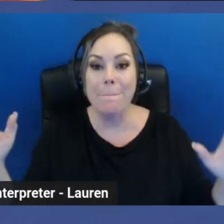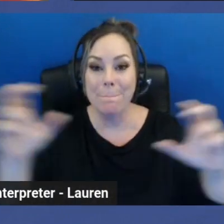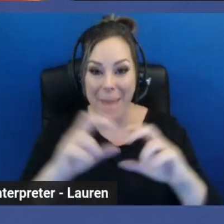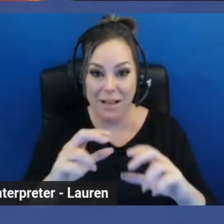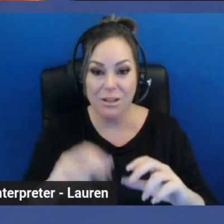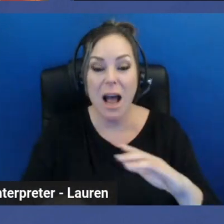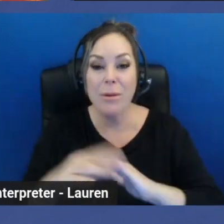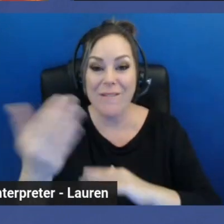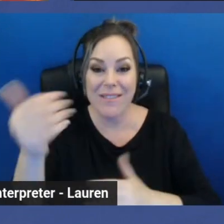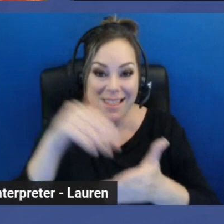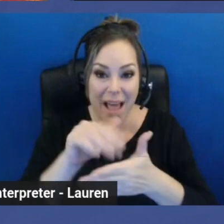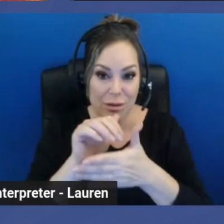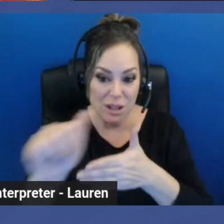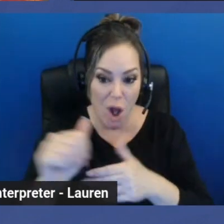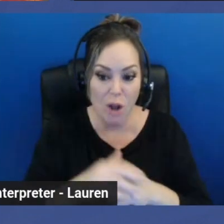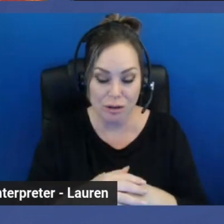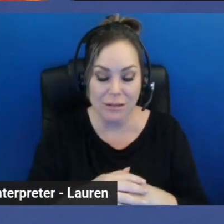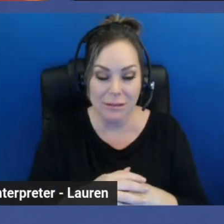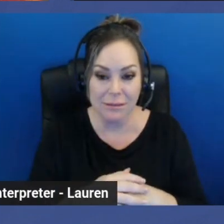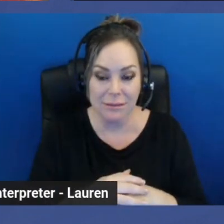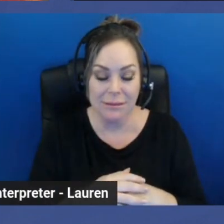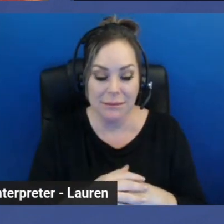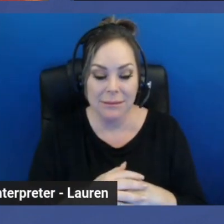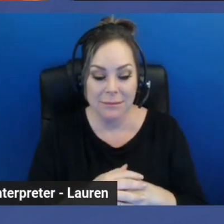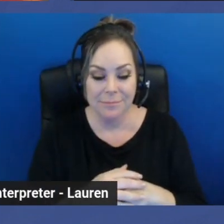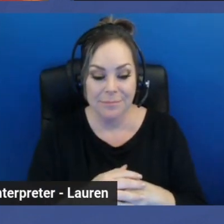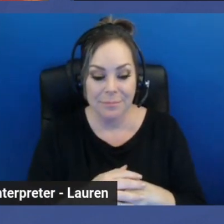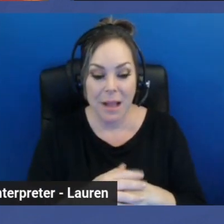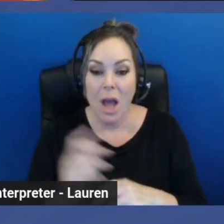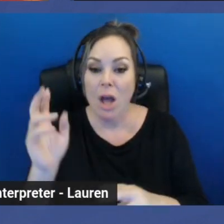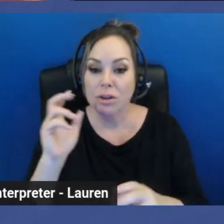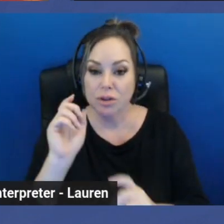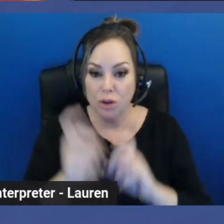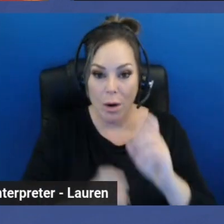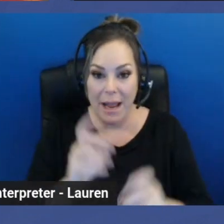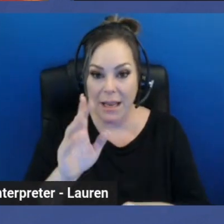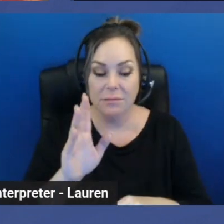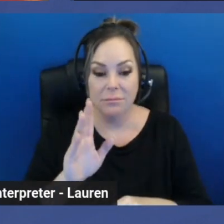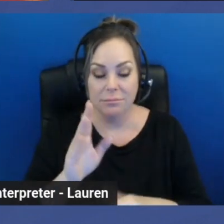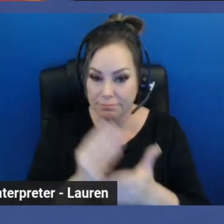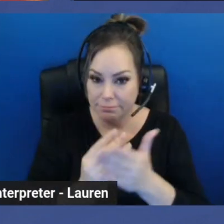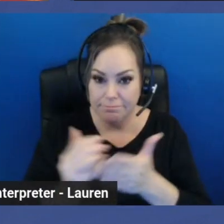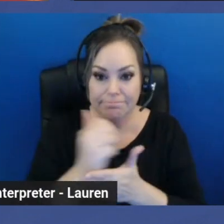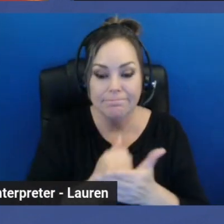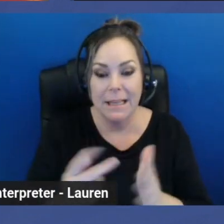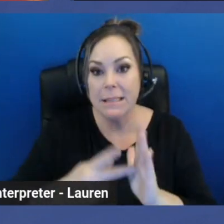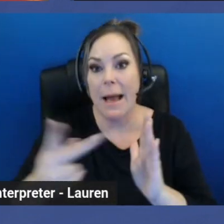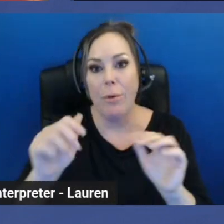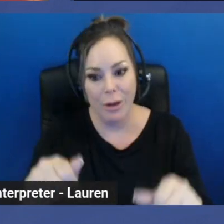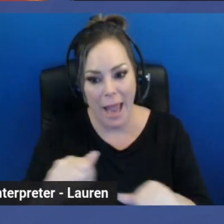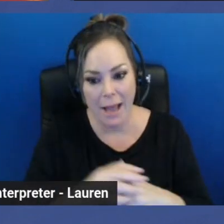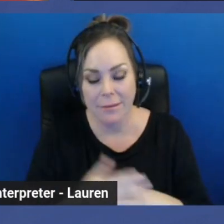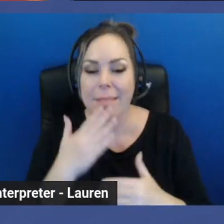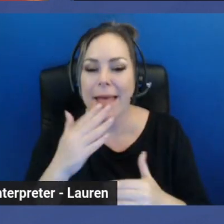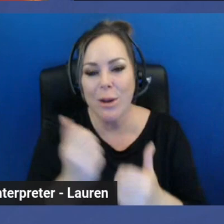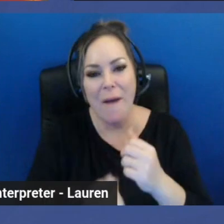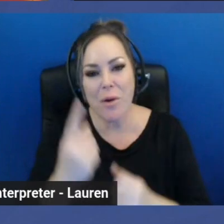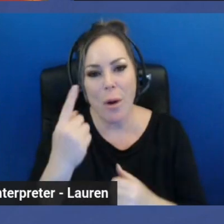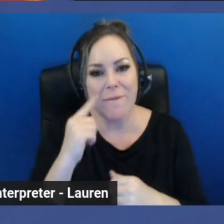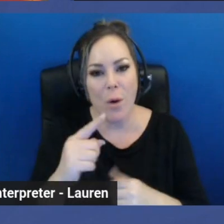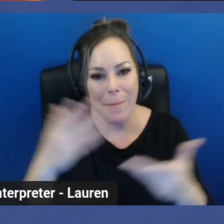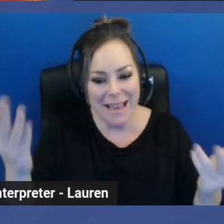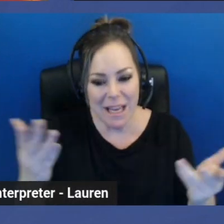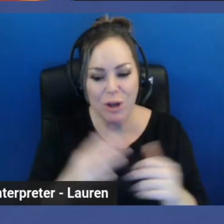to $15,000. So donating, your donation is doubled. So thanks everybody for